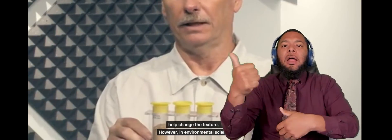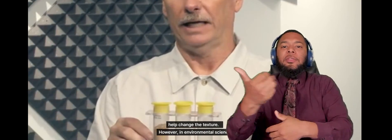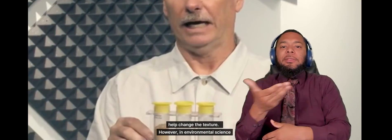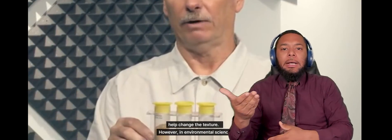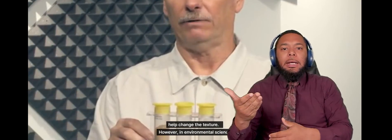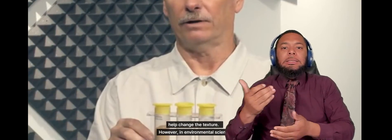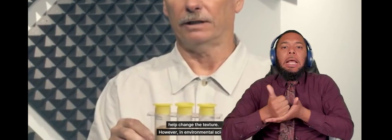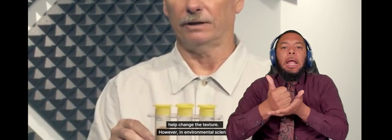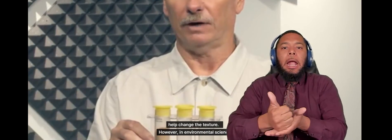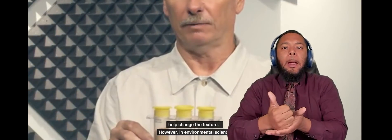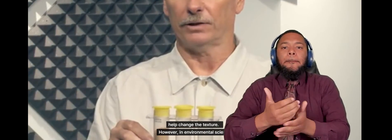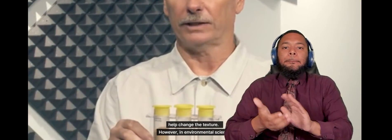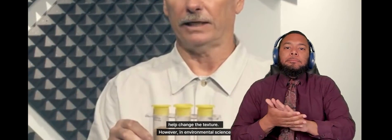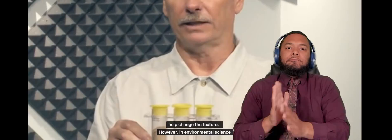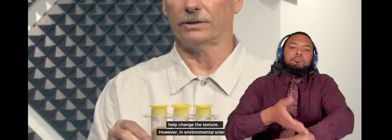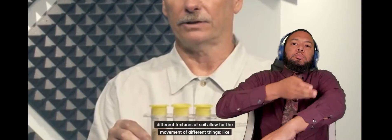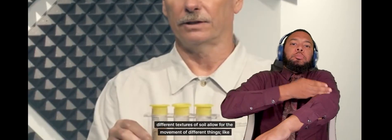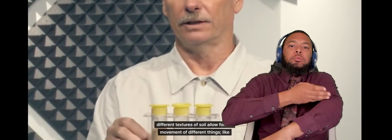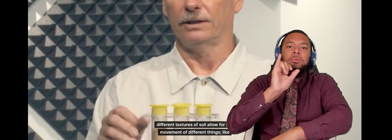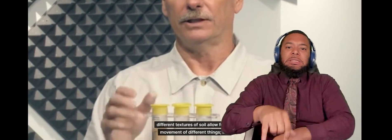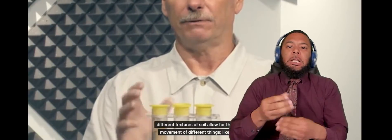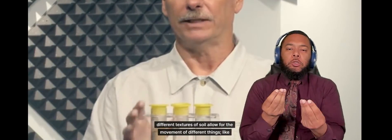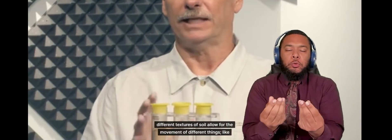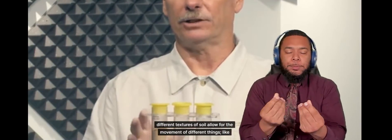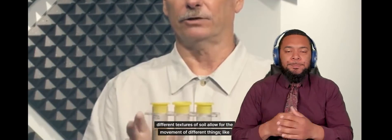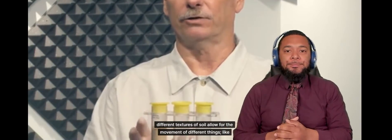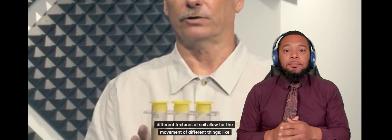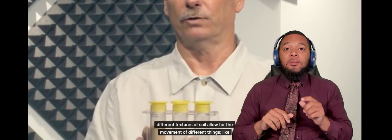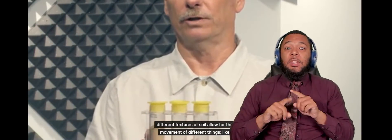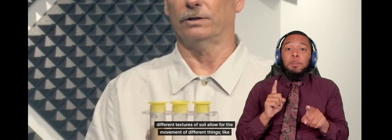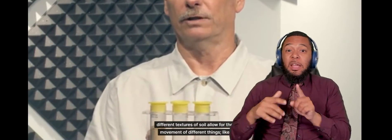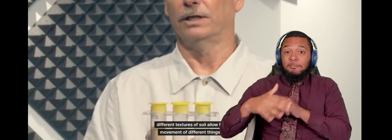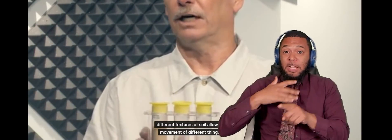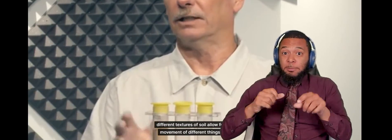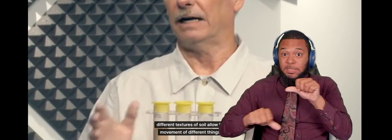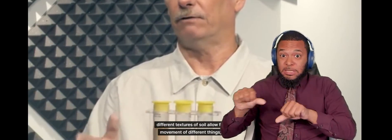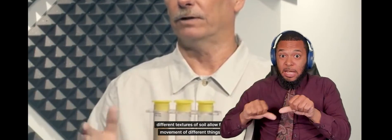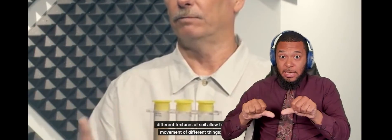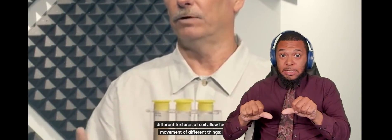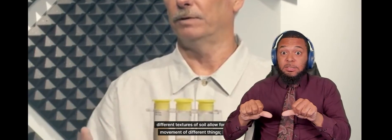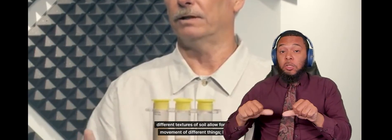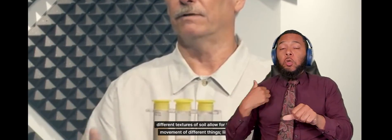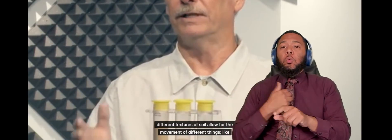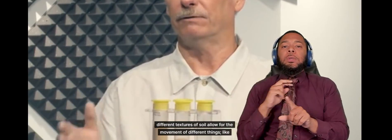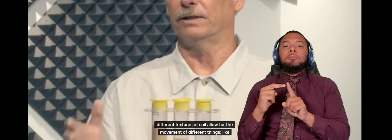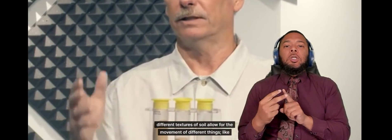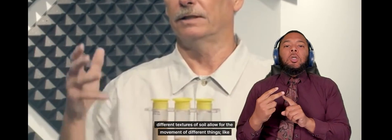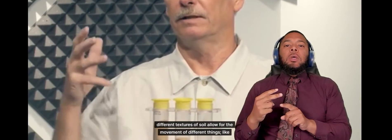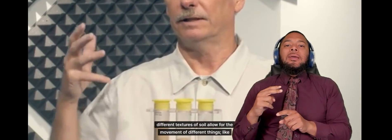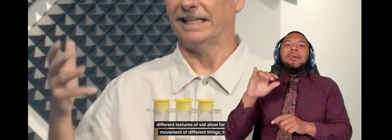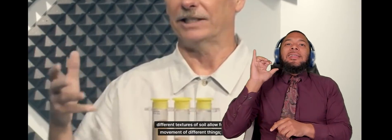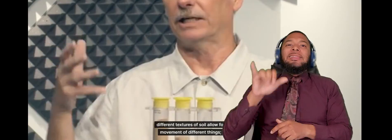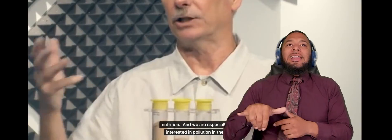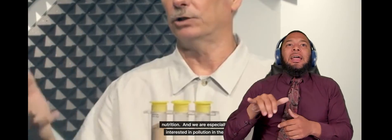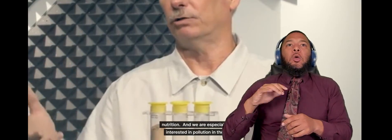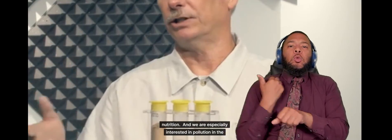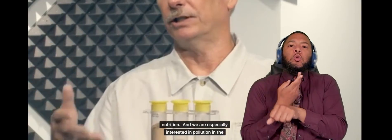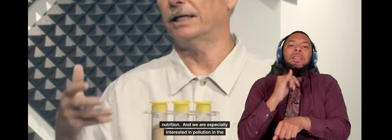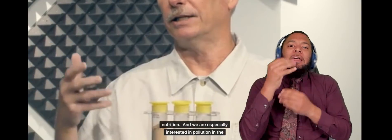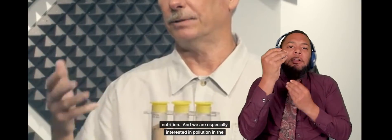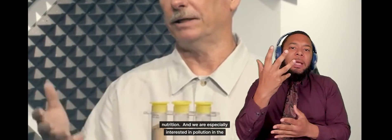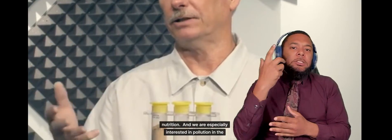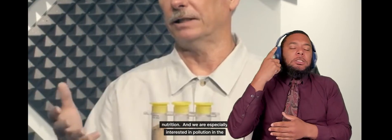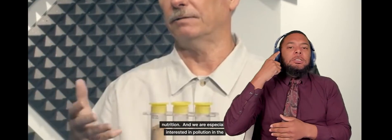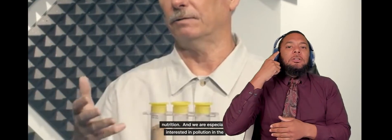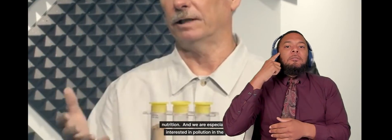texture. However, in environmental science, different textures of soil allow for the movement of different things like